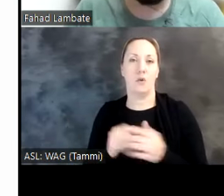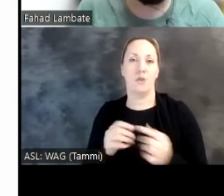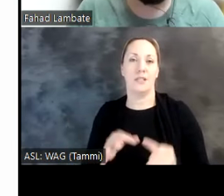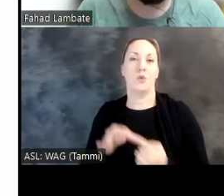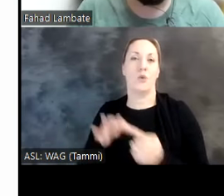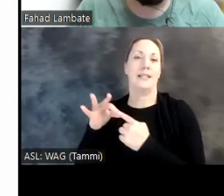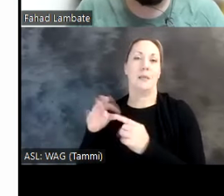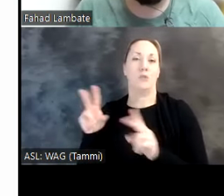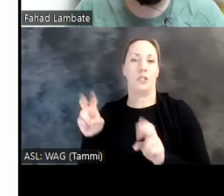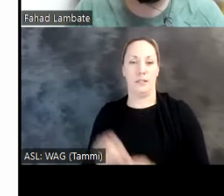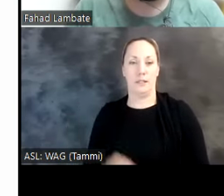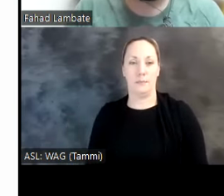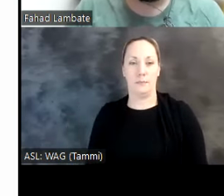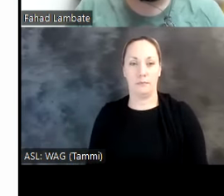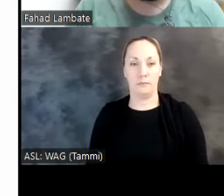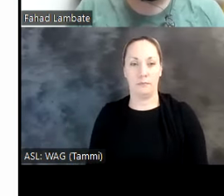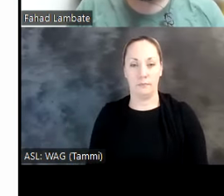exception.